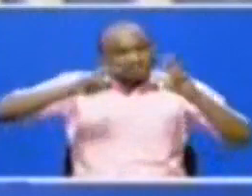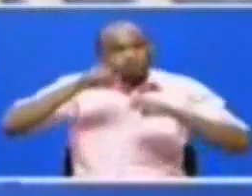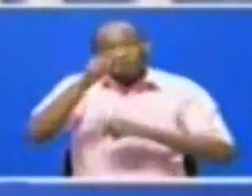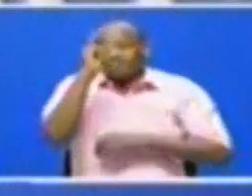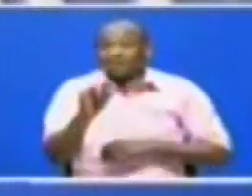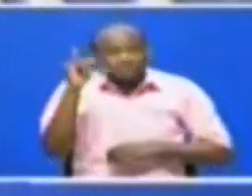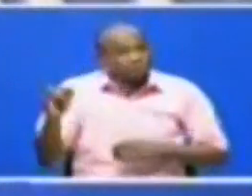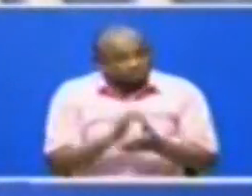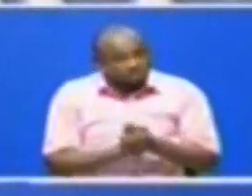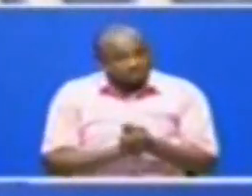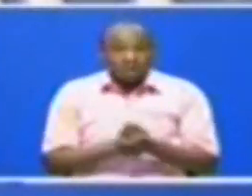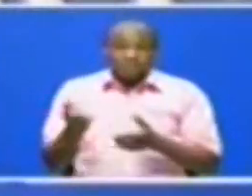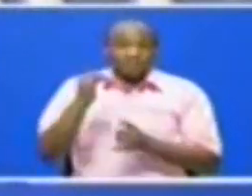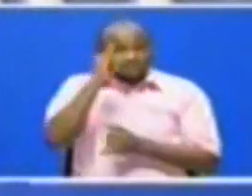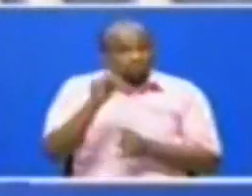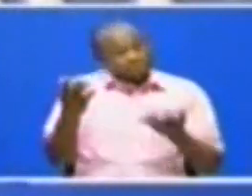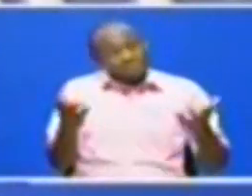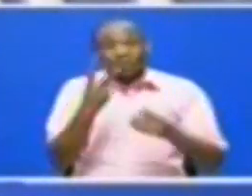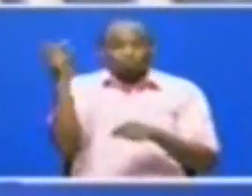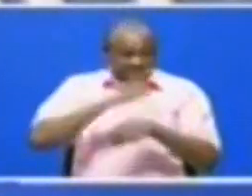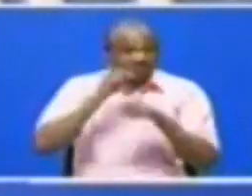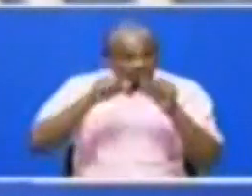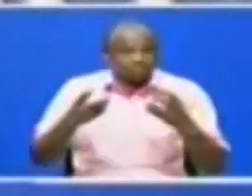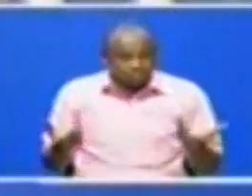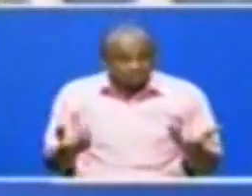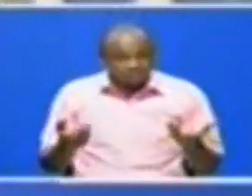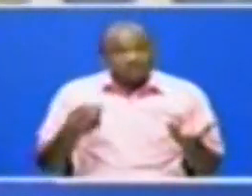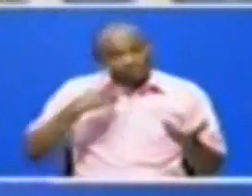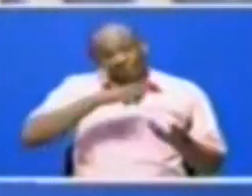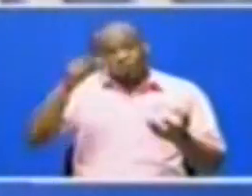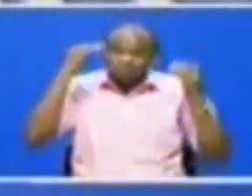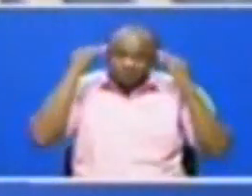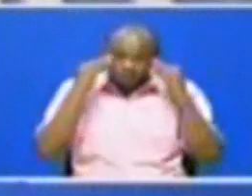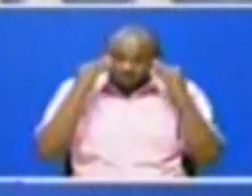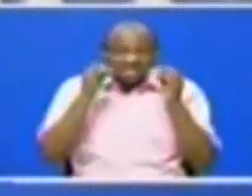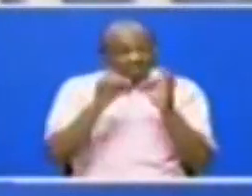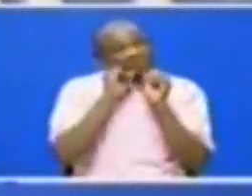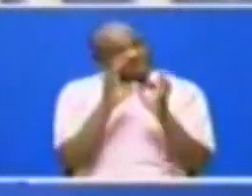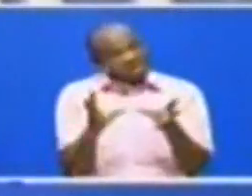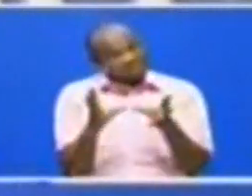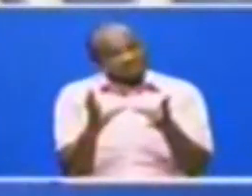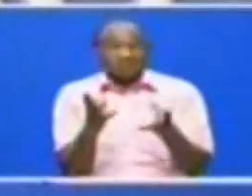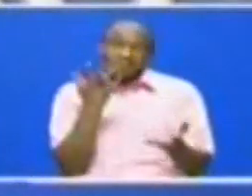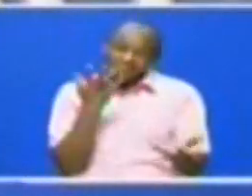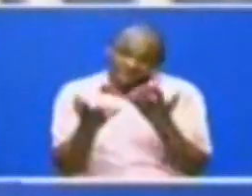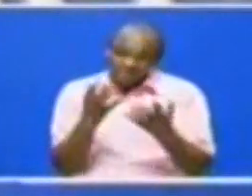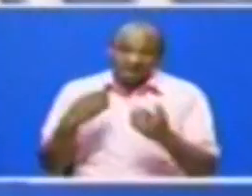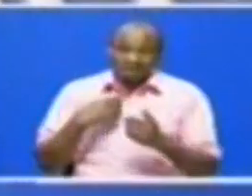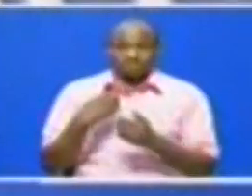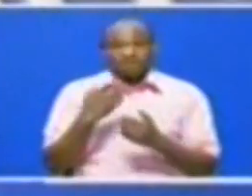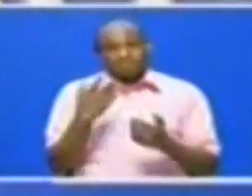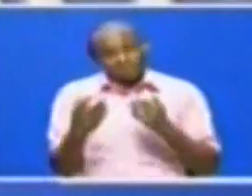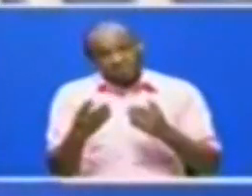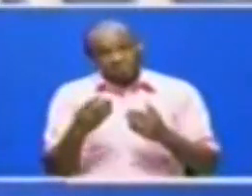individuals. Individuals can be investigated within a period of 2 days. Let them be charged. Otherwise, we'll only have one saint in the name